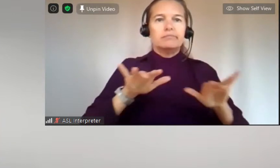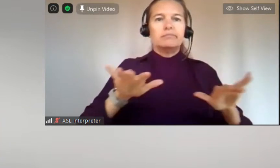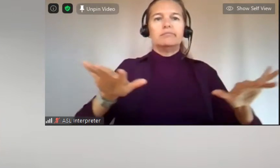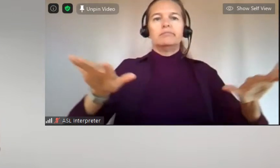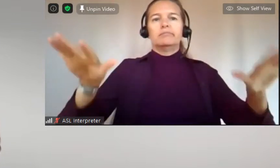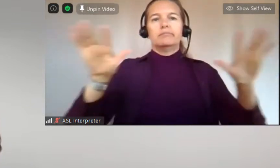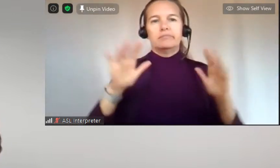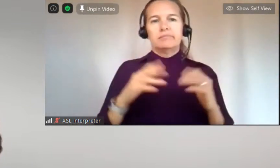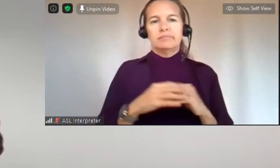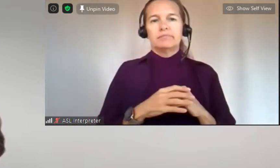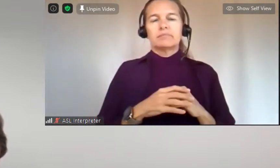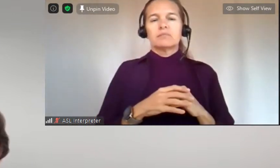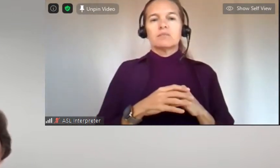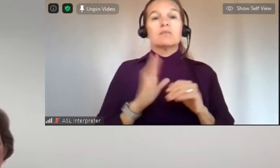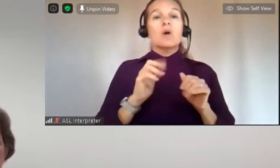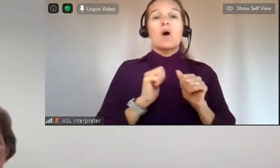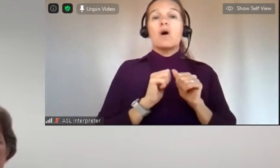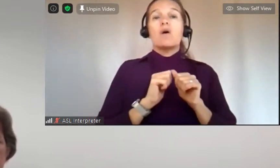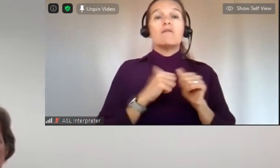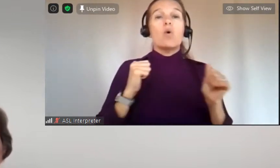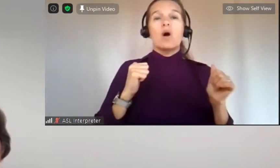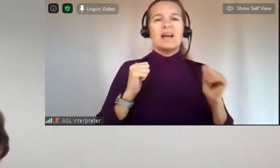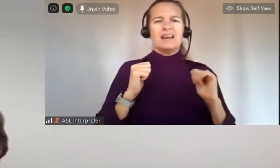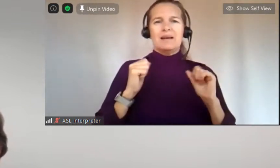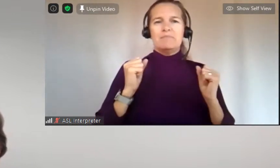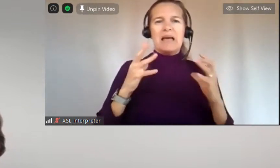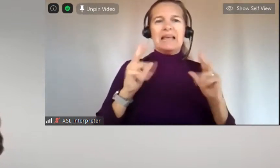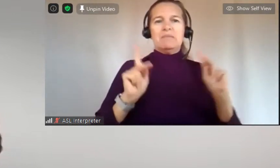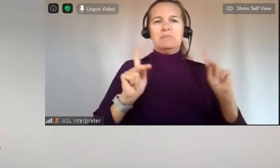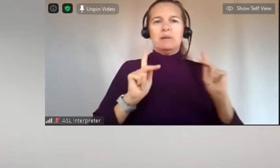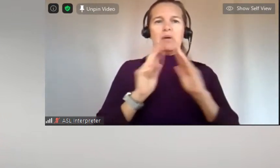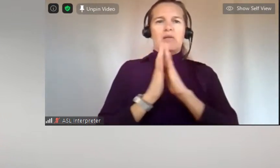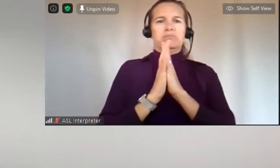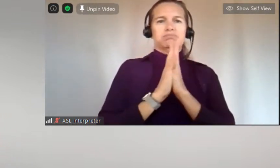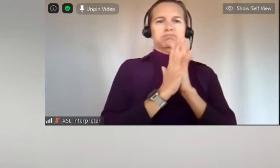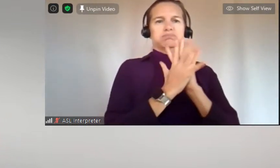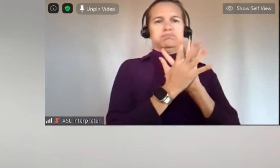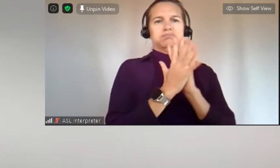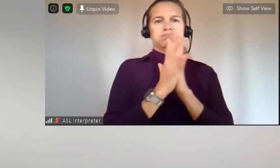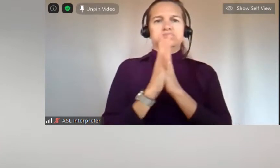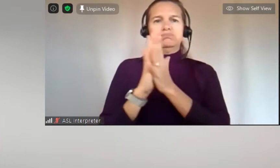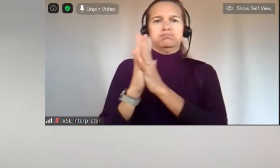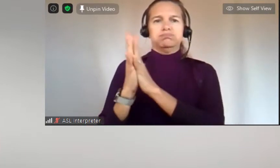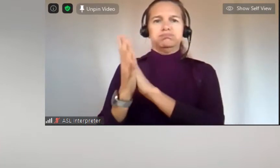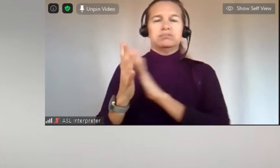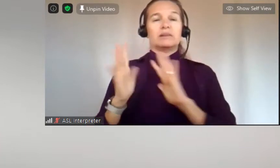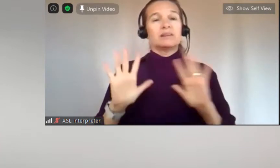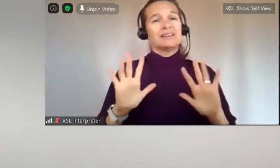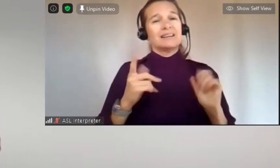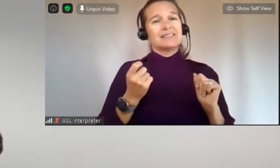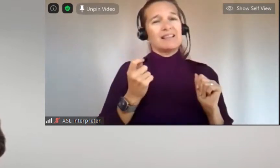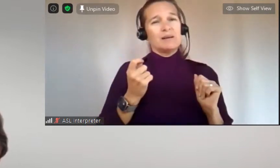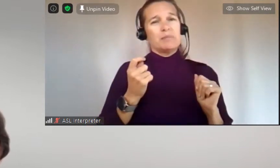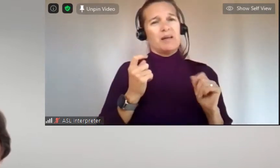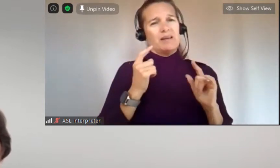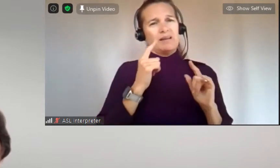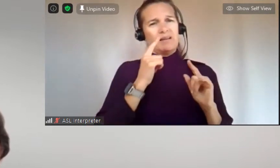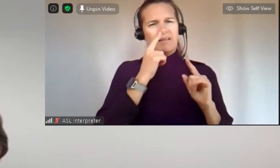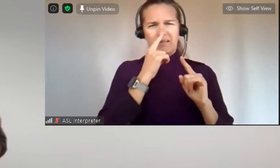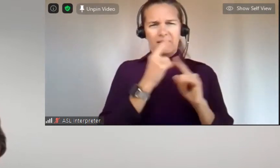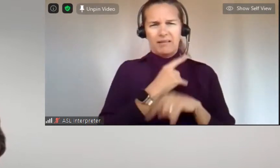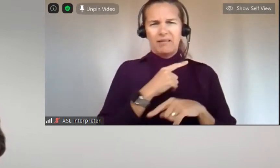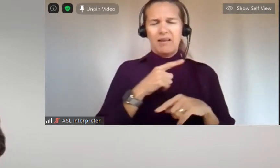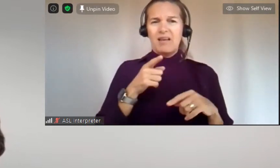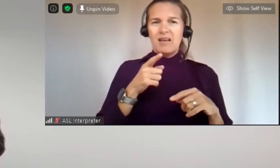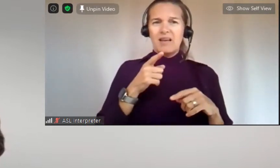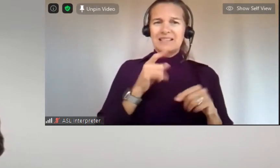carrying. Avoid congested areas. Now, these are a little bit contradictory. What do? Stay inside